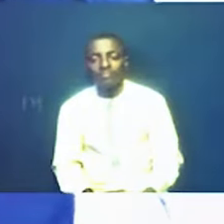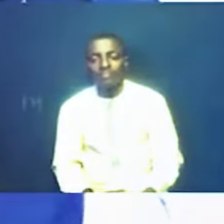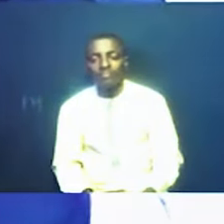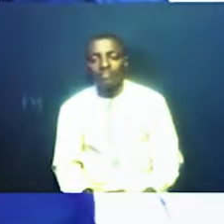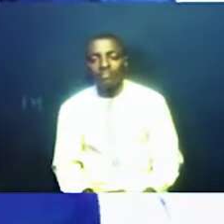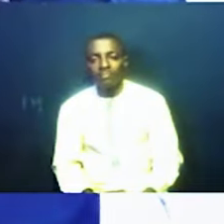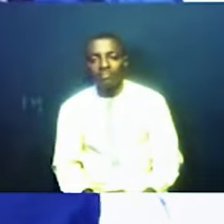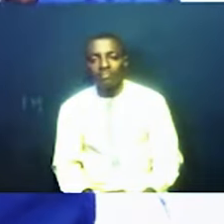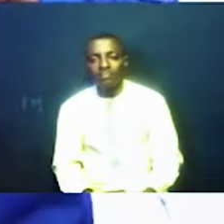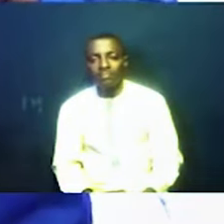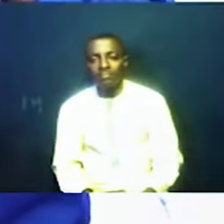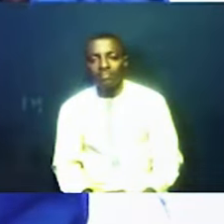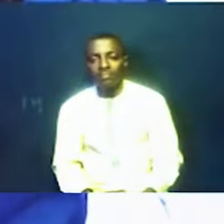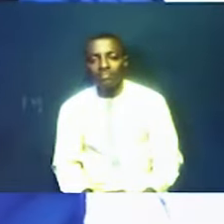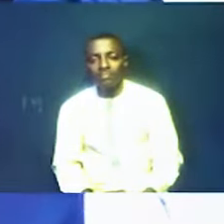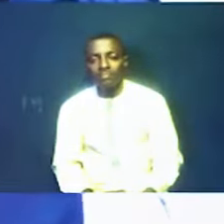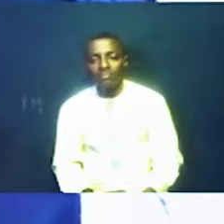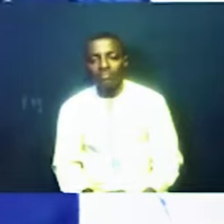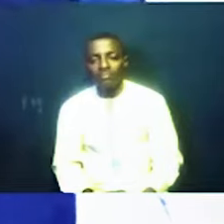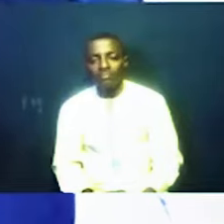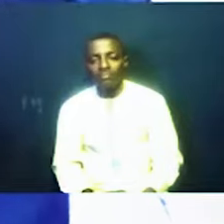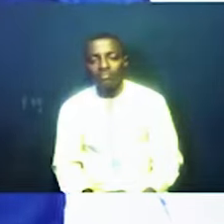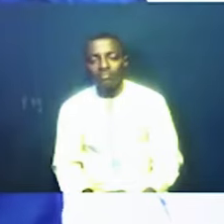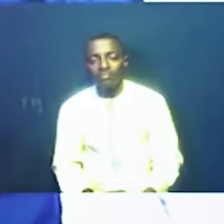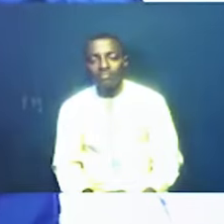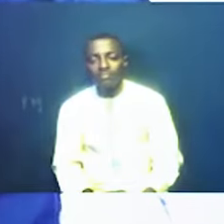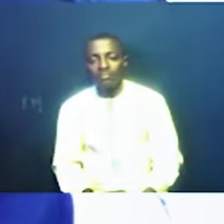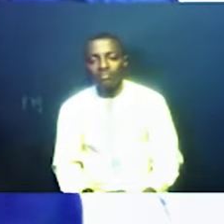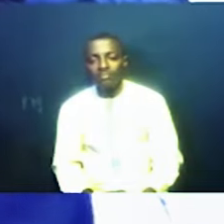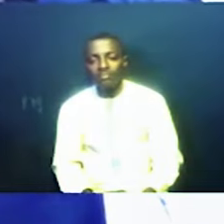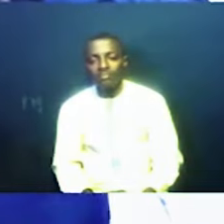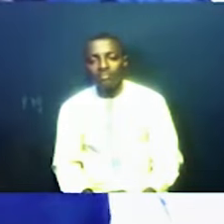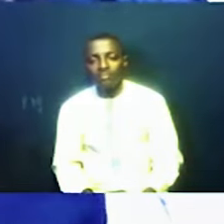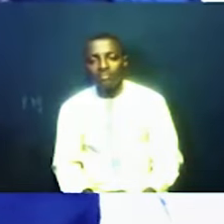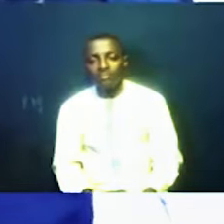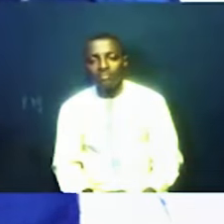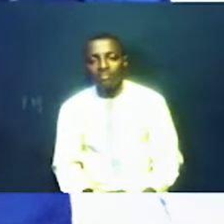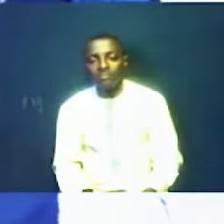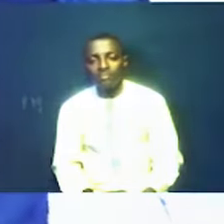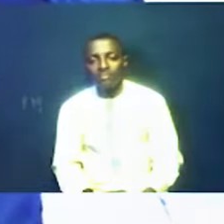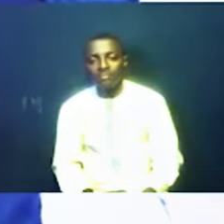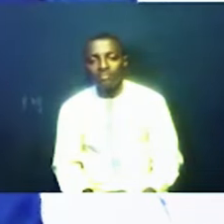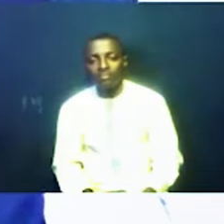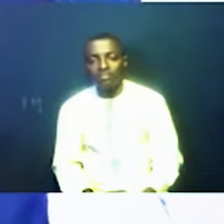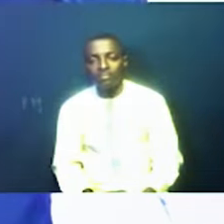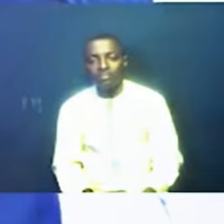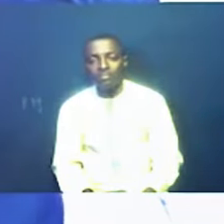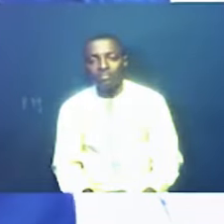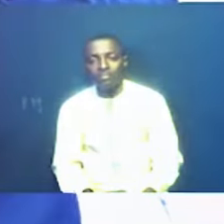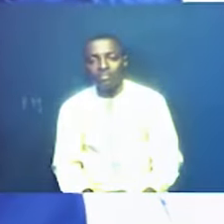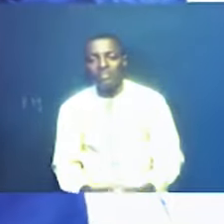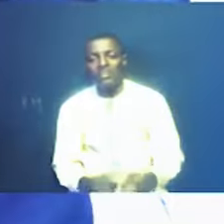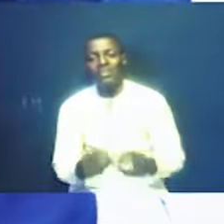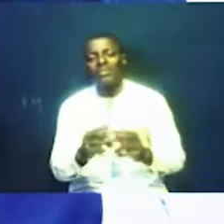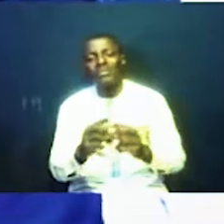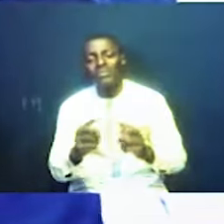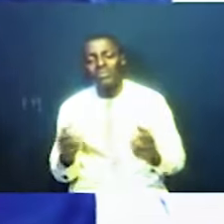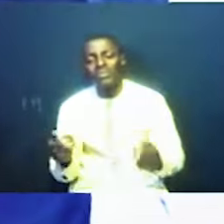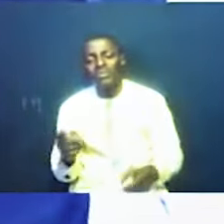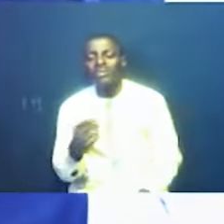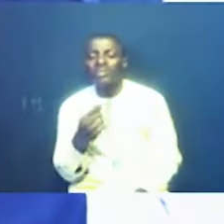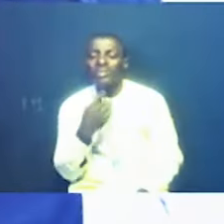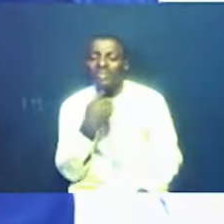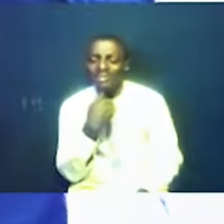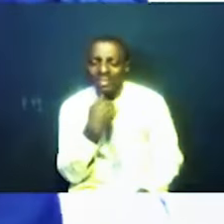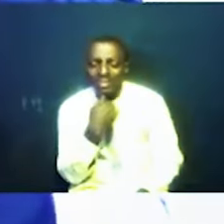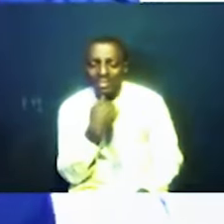Na wabeye eshiada intumadano edumano eda. So he said to them, "Why do you do